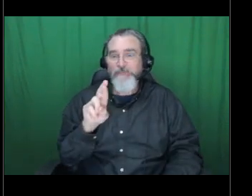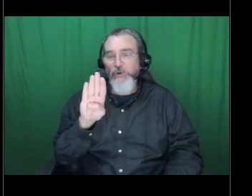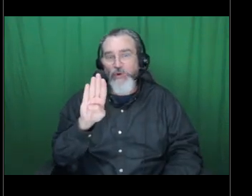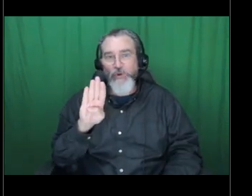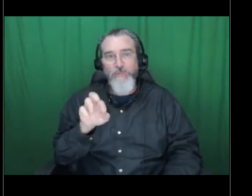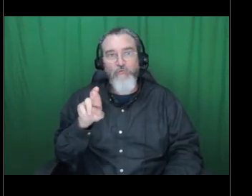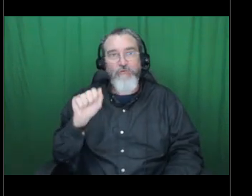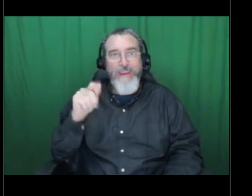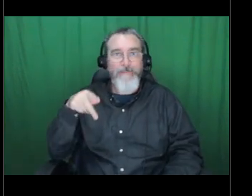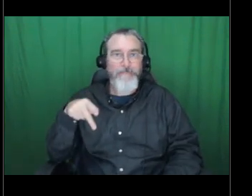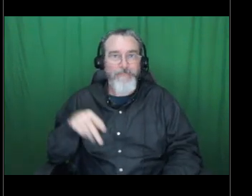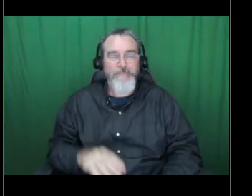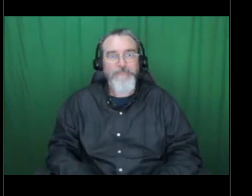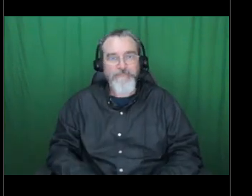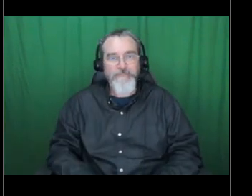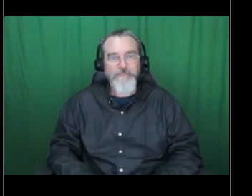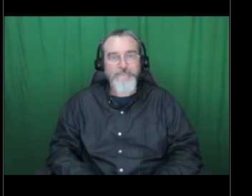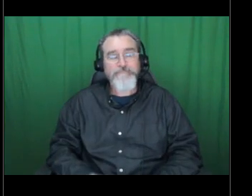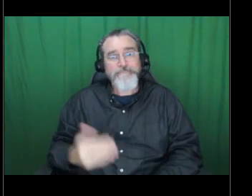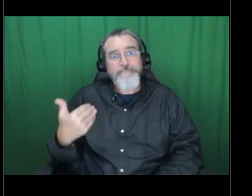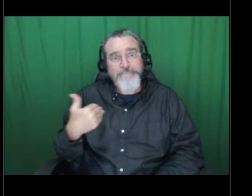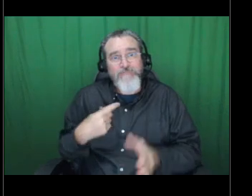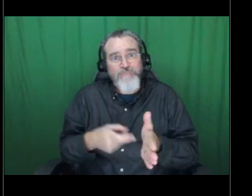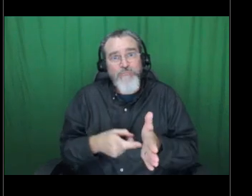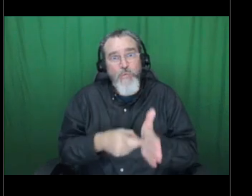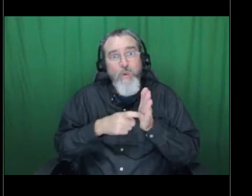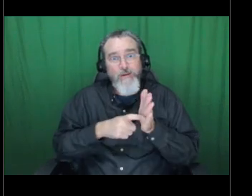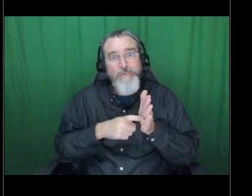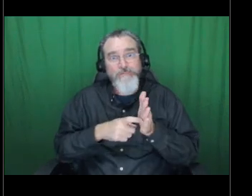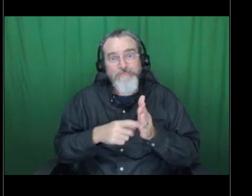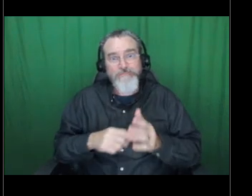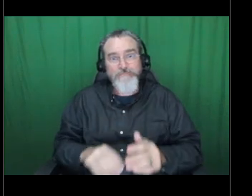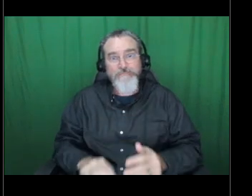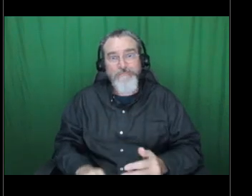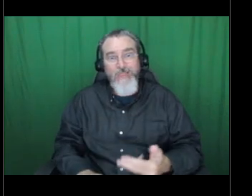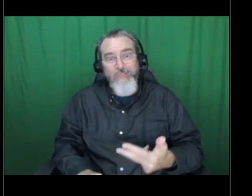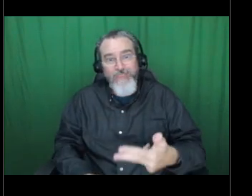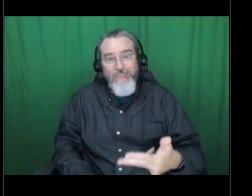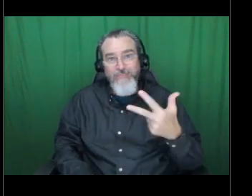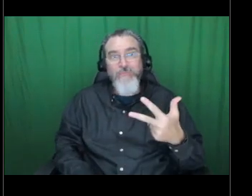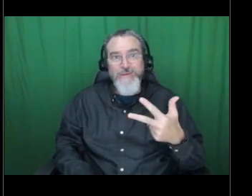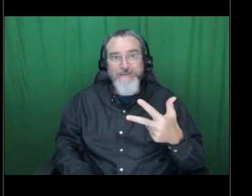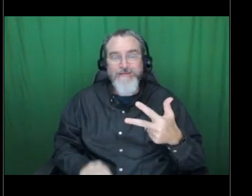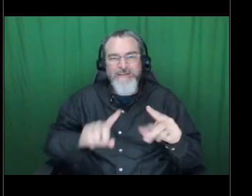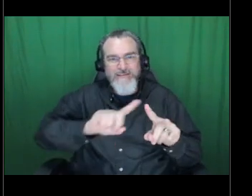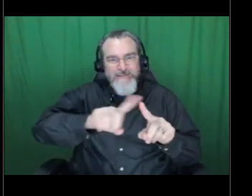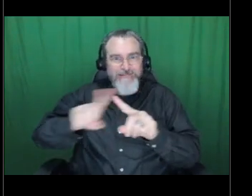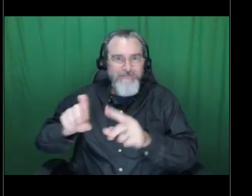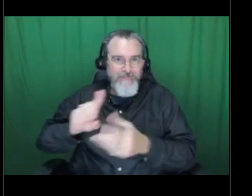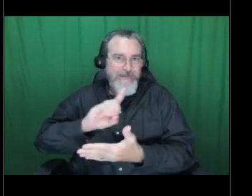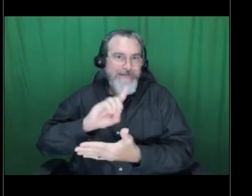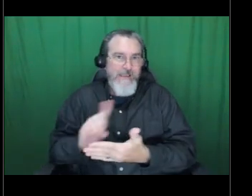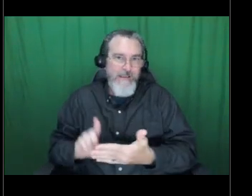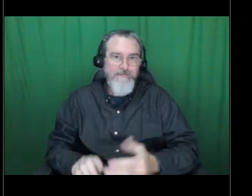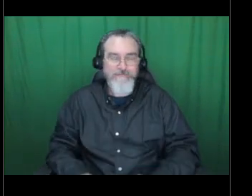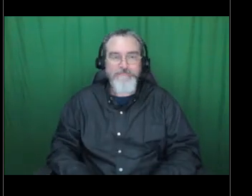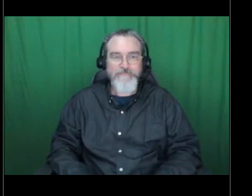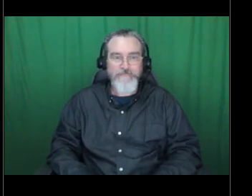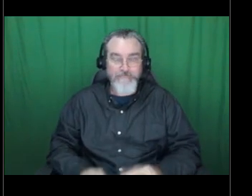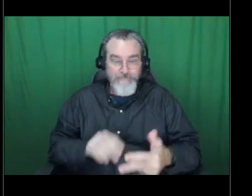ANSI provides specification for 3 curb ramp designs. In all